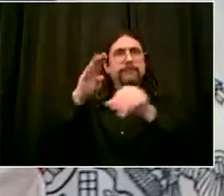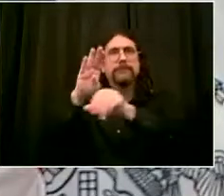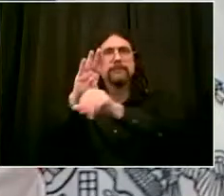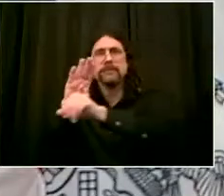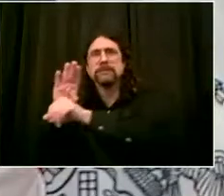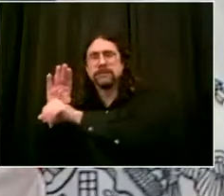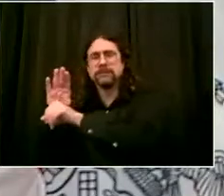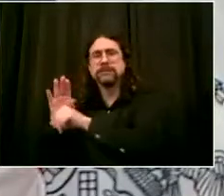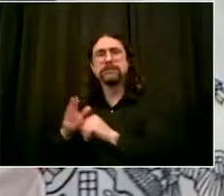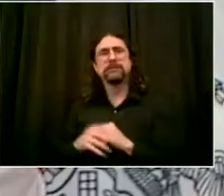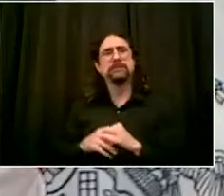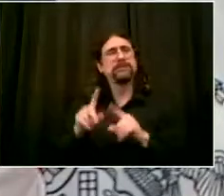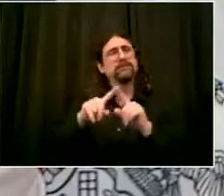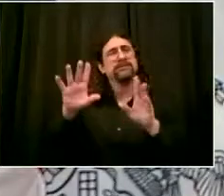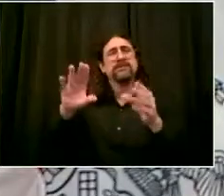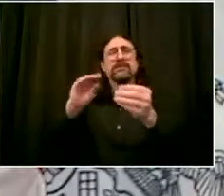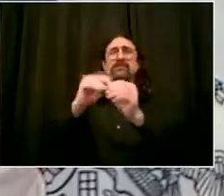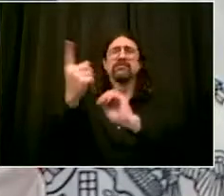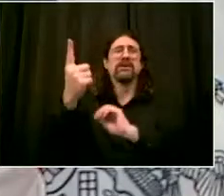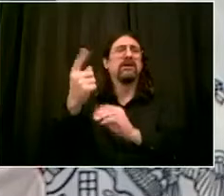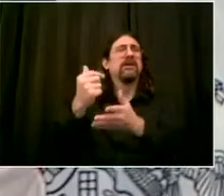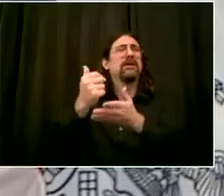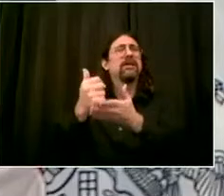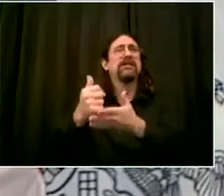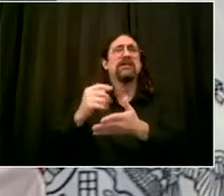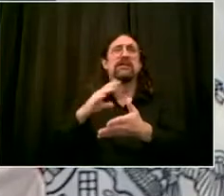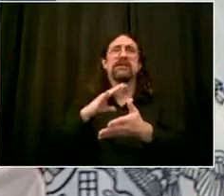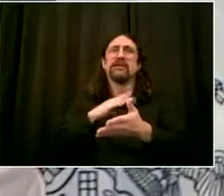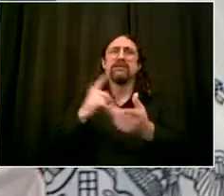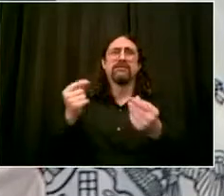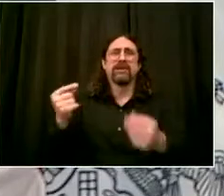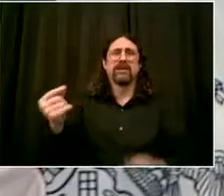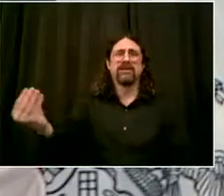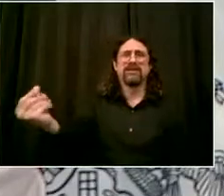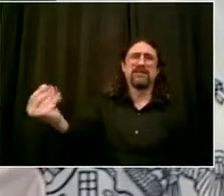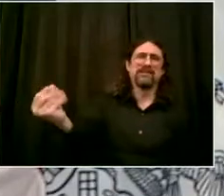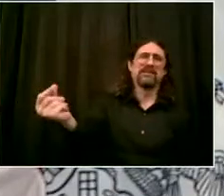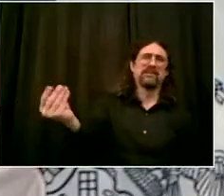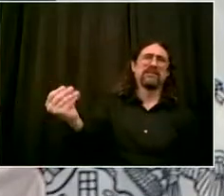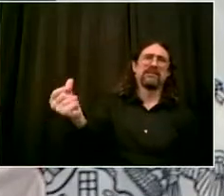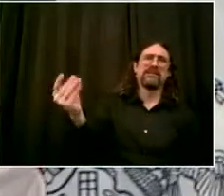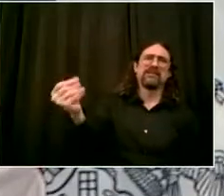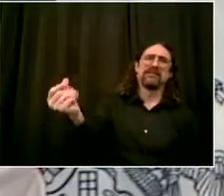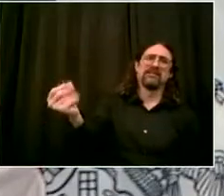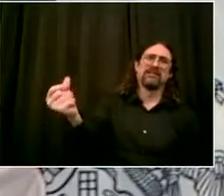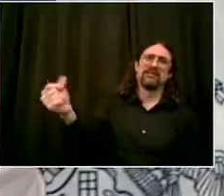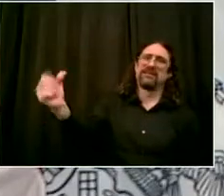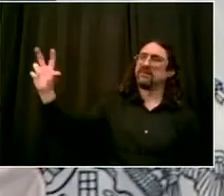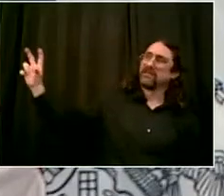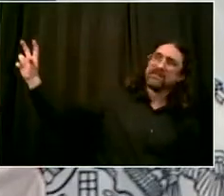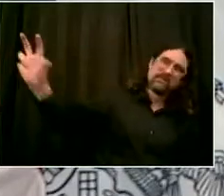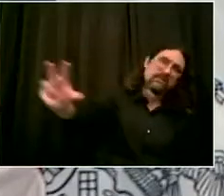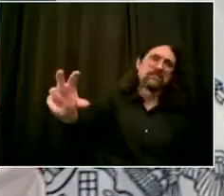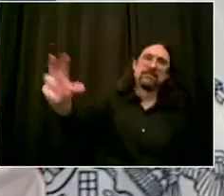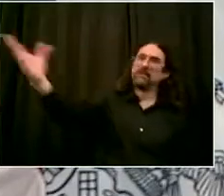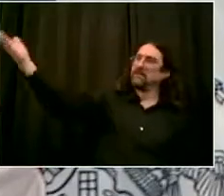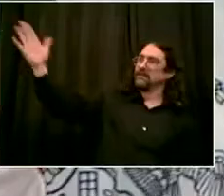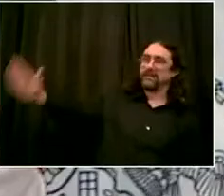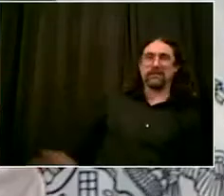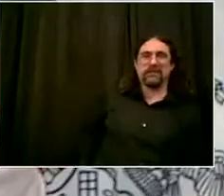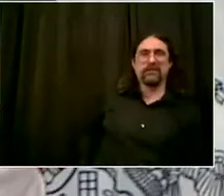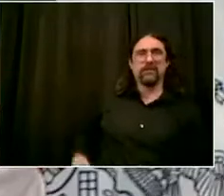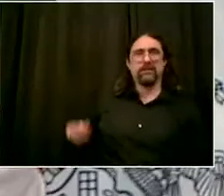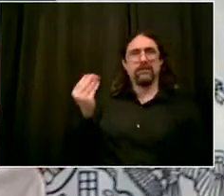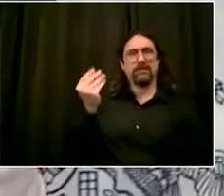going because you're right with the the orange Zone will come restrictions again and and businesses will have an even tougher time and you